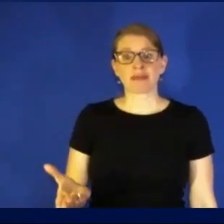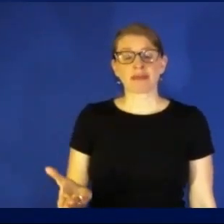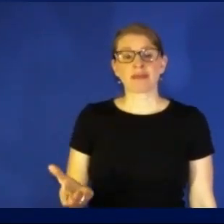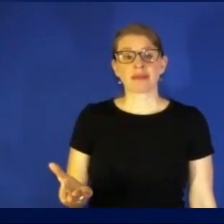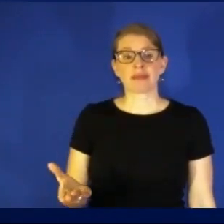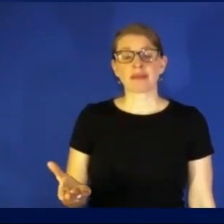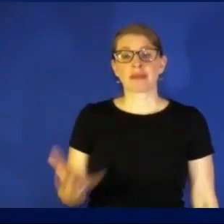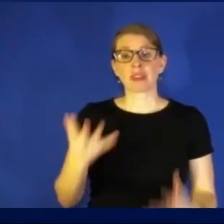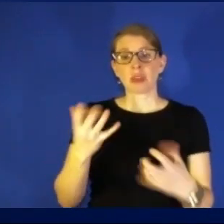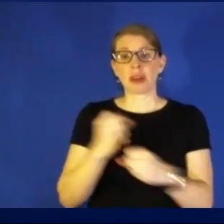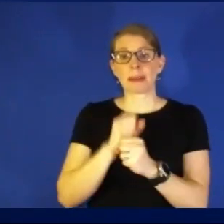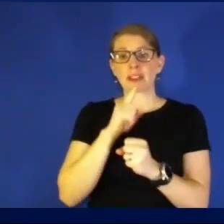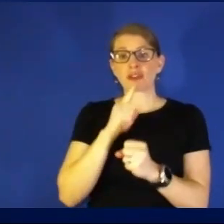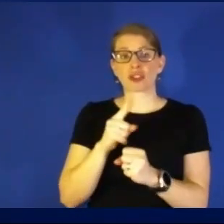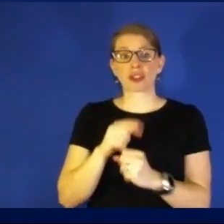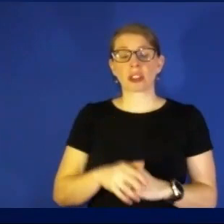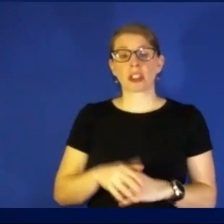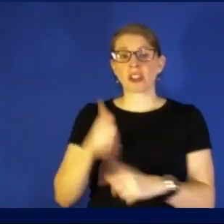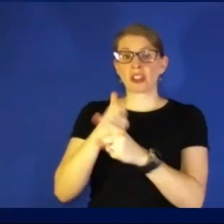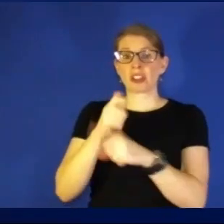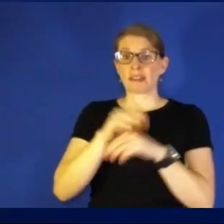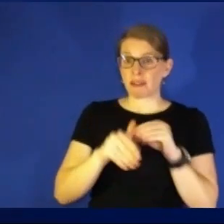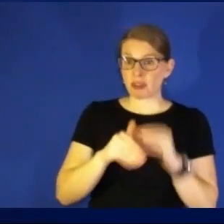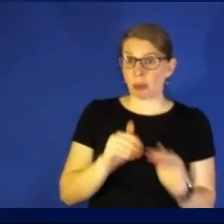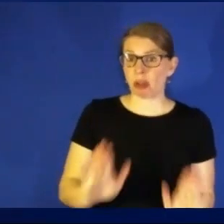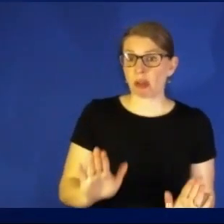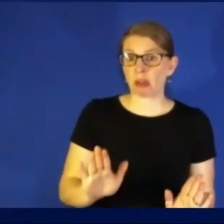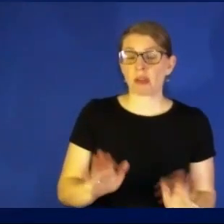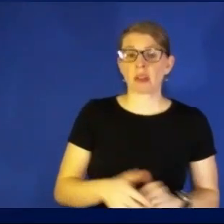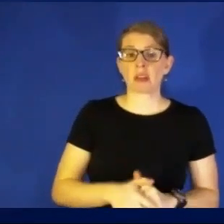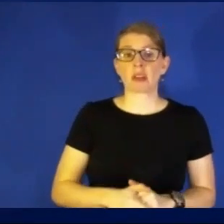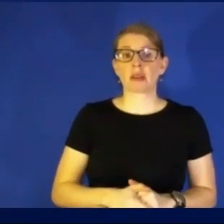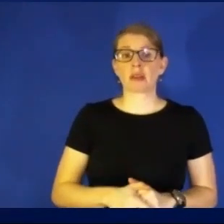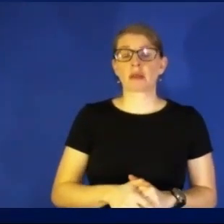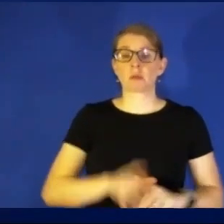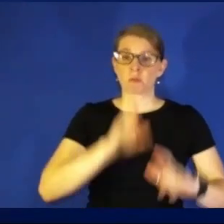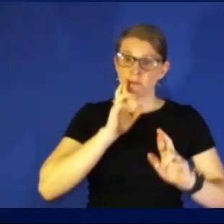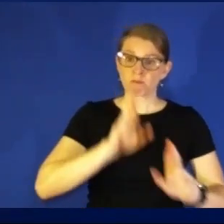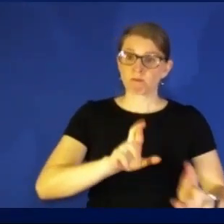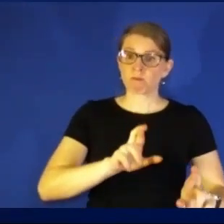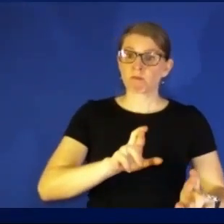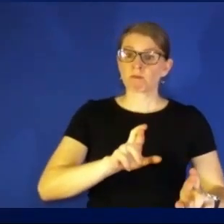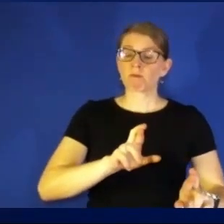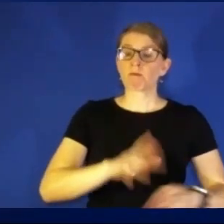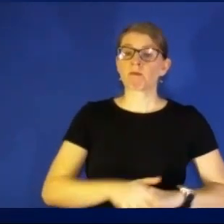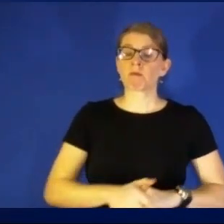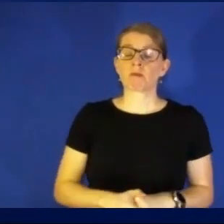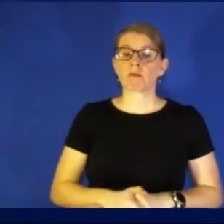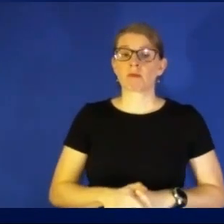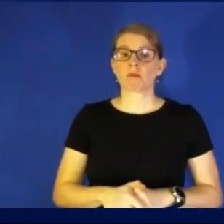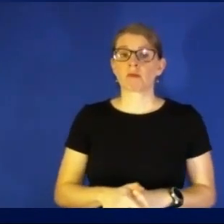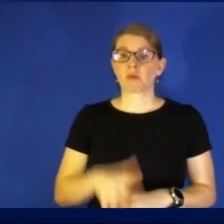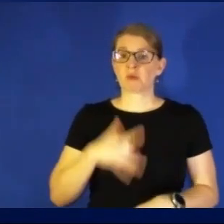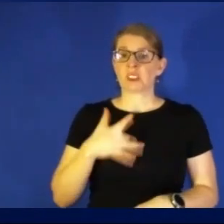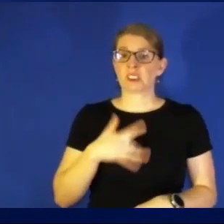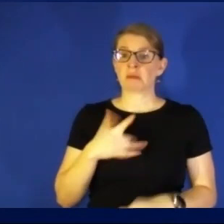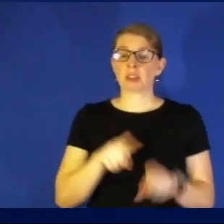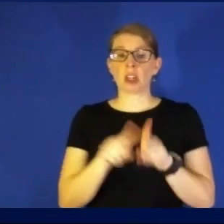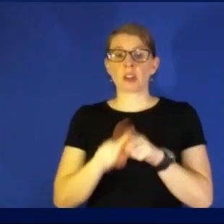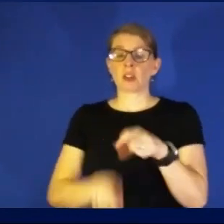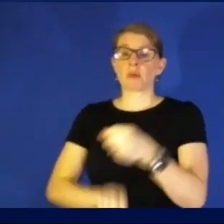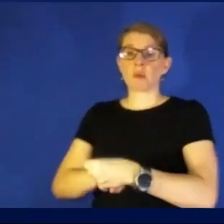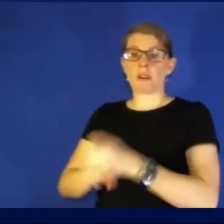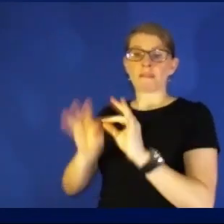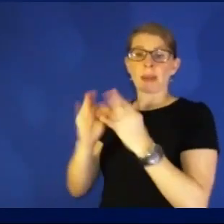sure that you are comfortable and have dignity, and then support their families through